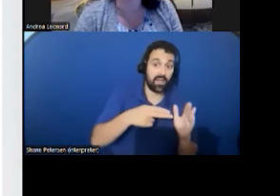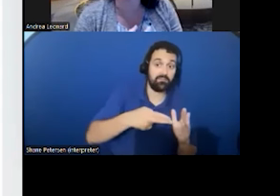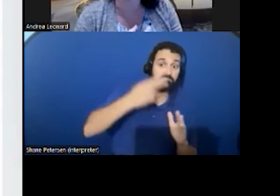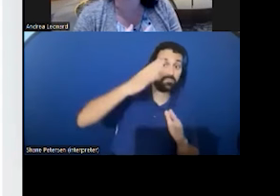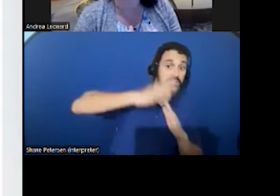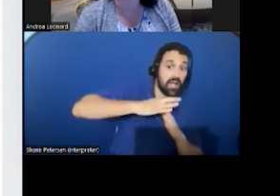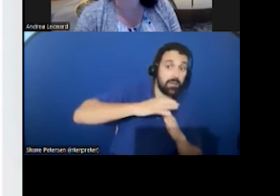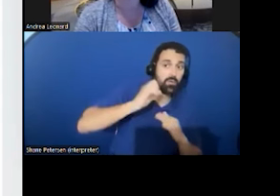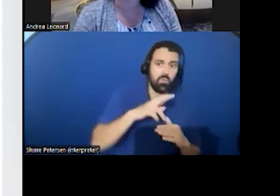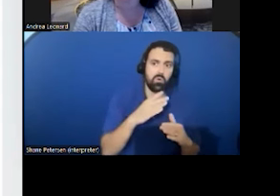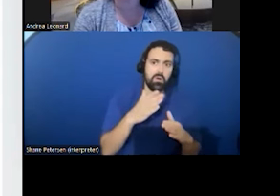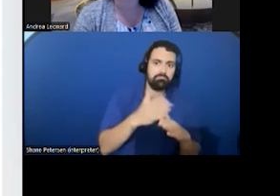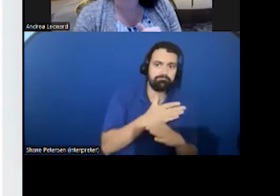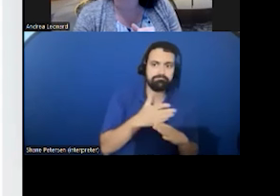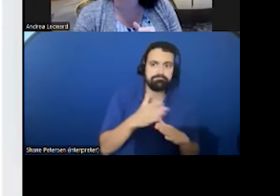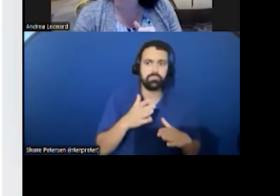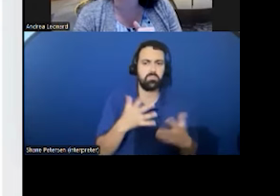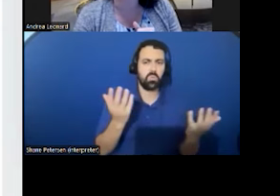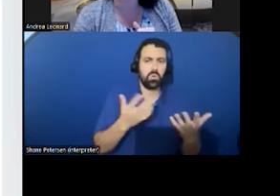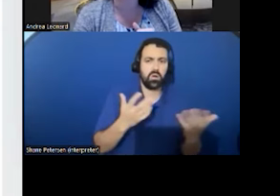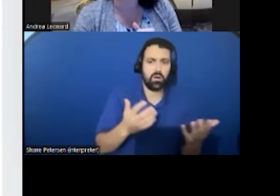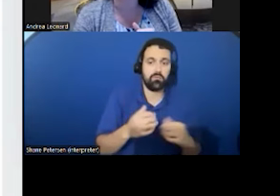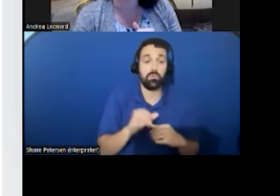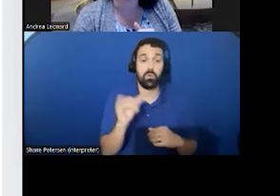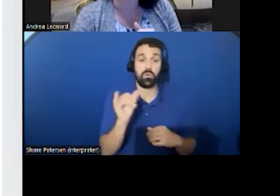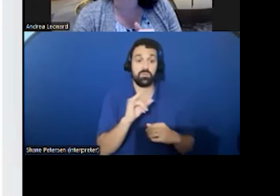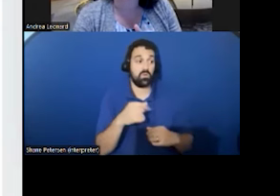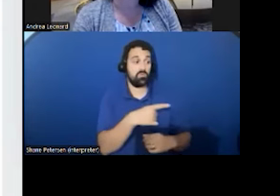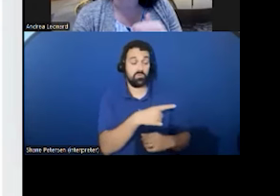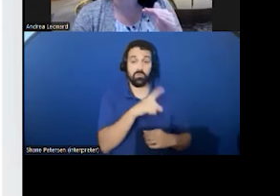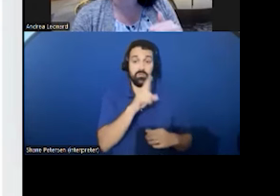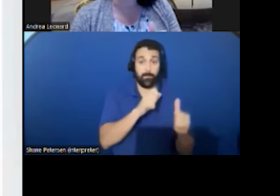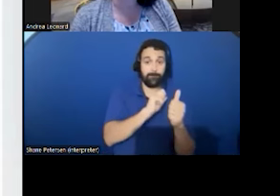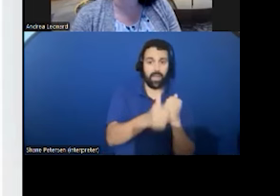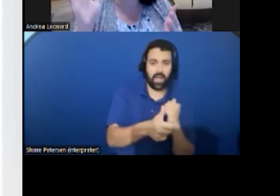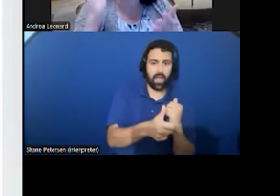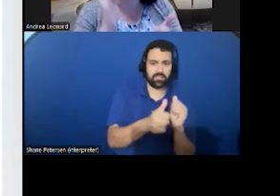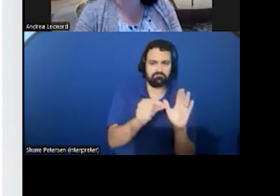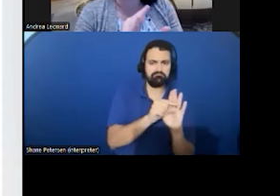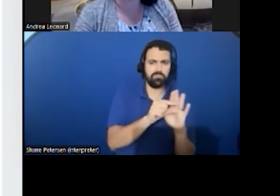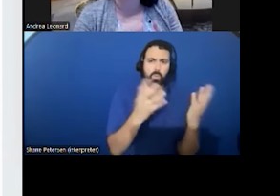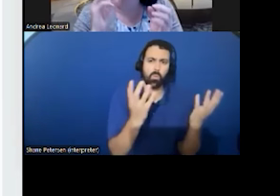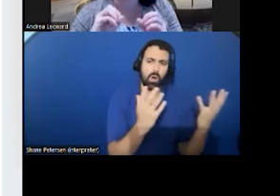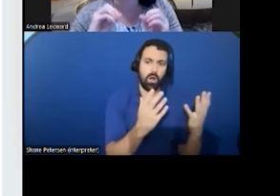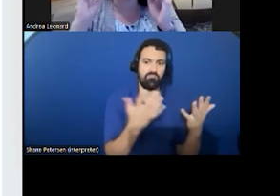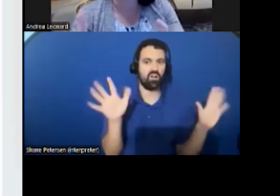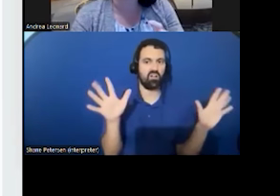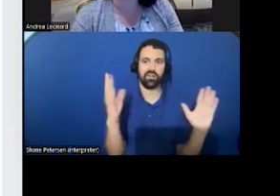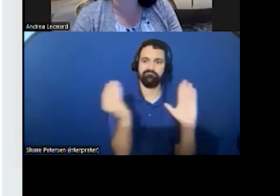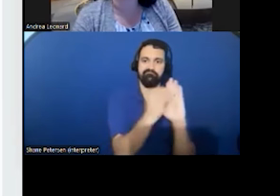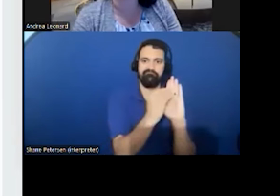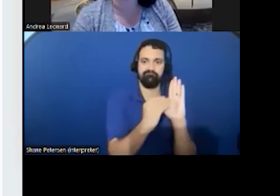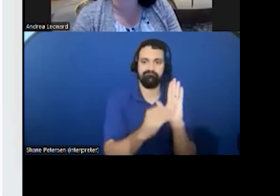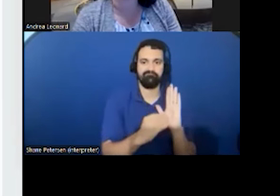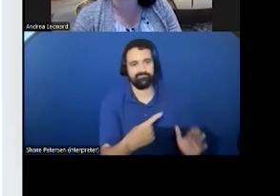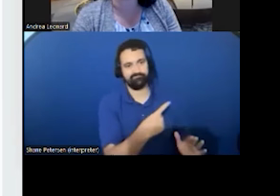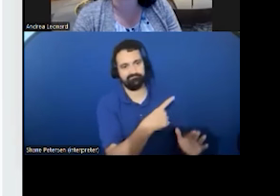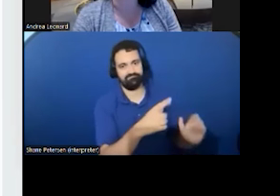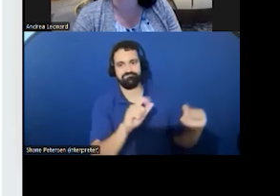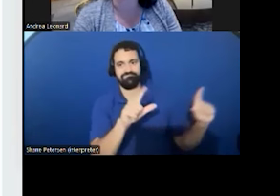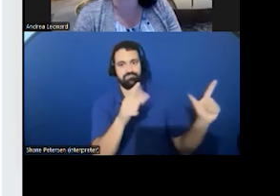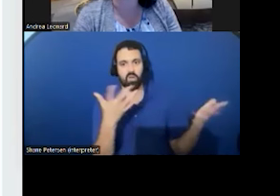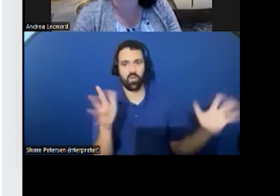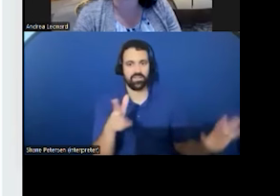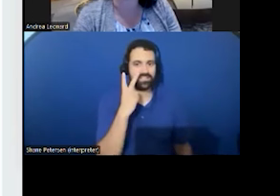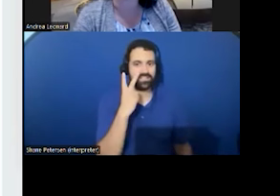average of the two grades? And what grade the students would need to pass. That information is automatically put in this area when a